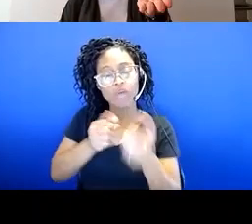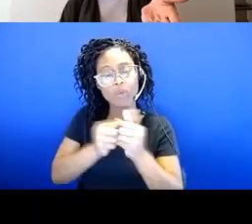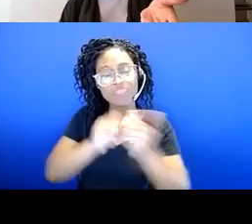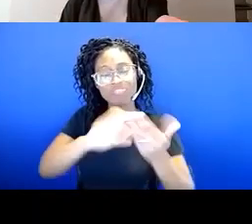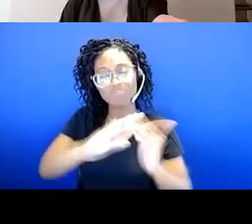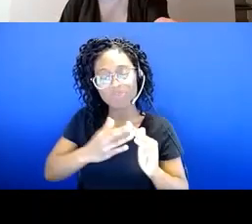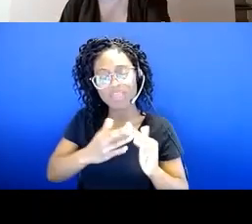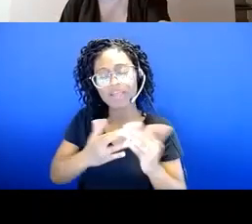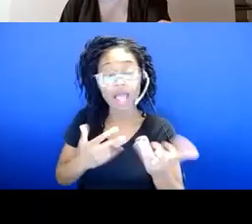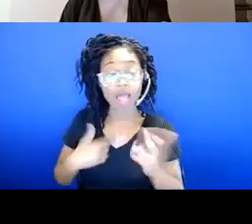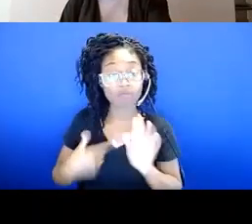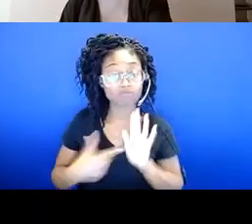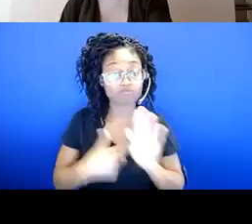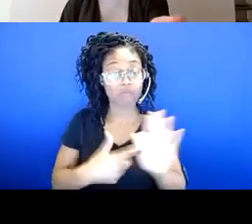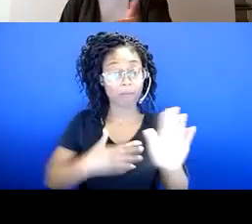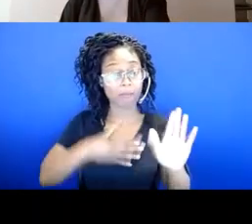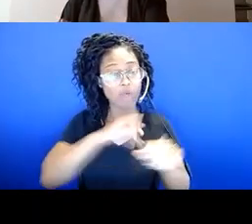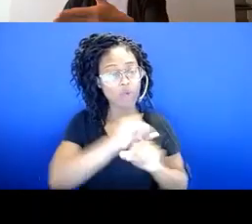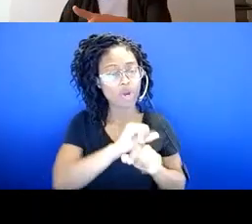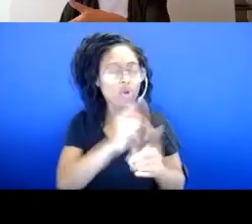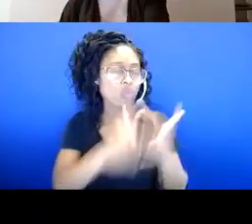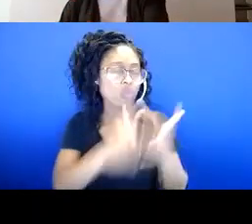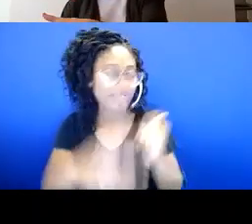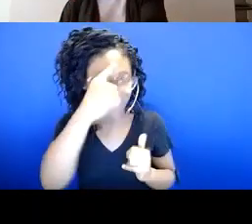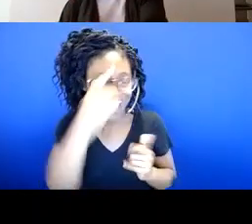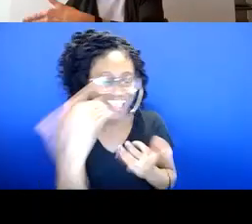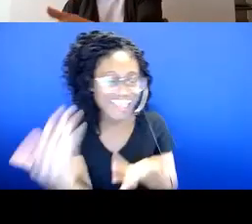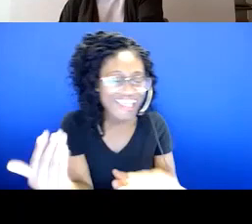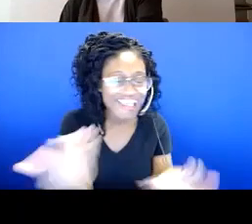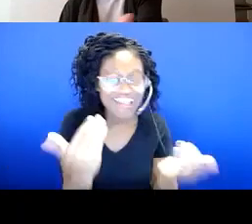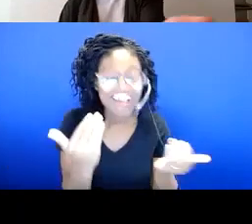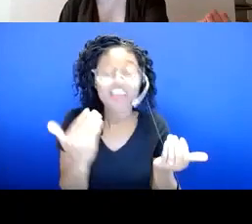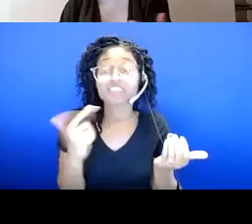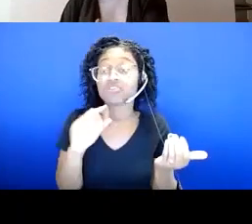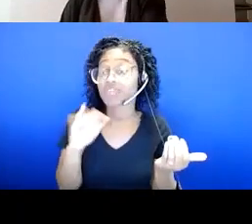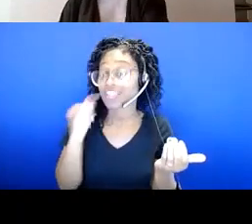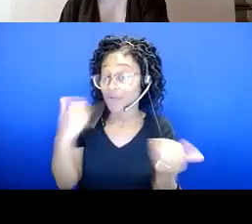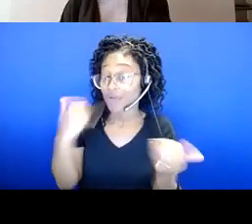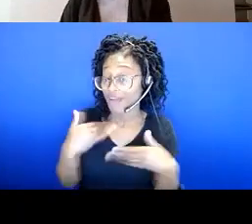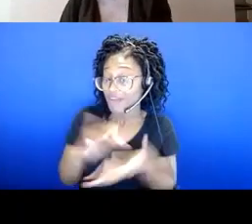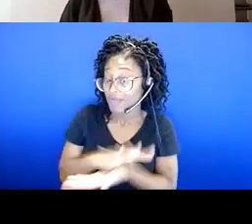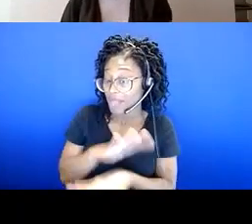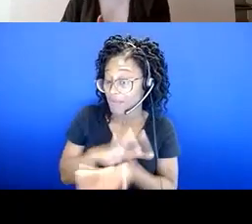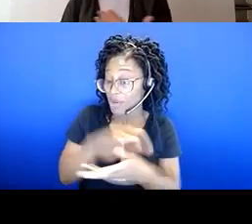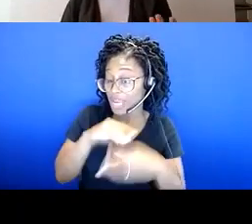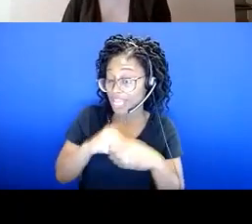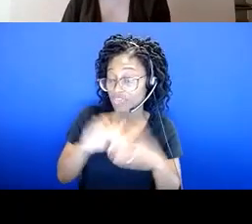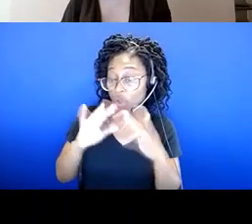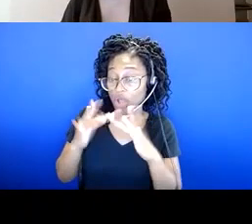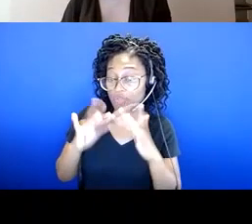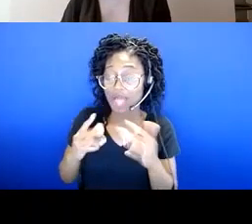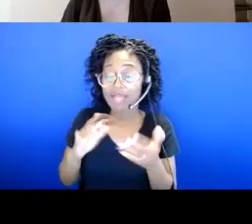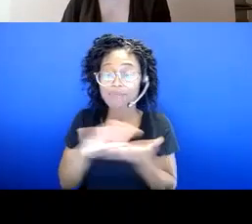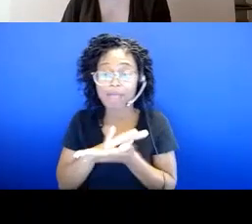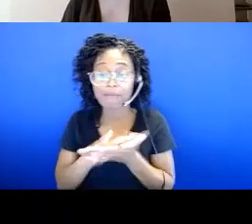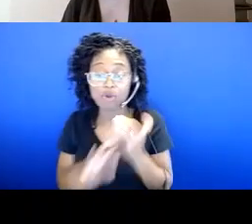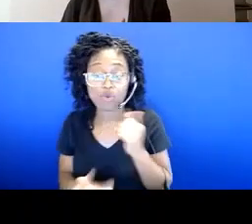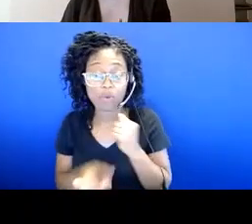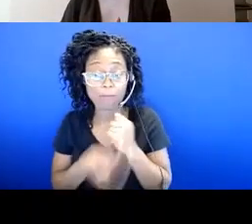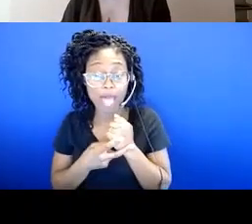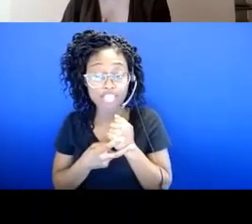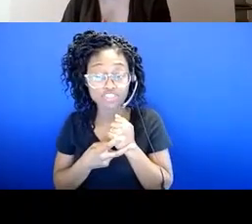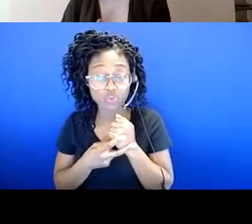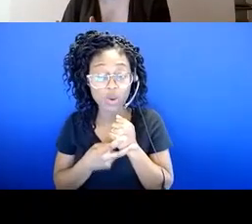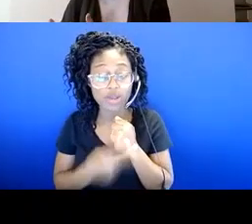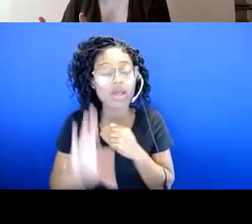this interactive mode. And for those of you who have papers in the online paper repository, we will create